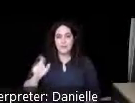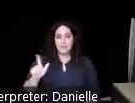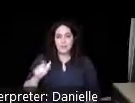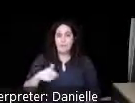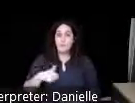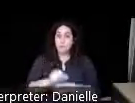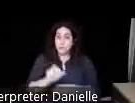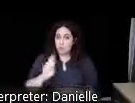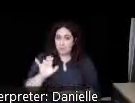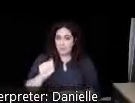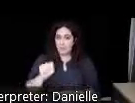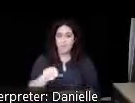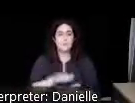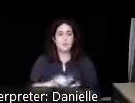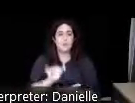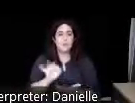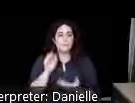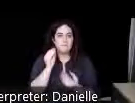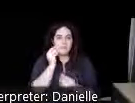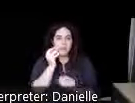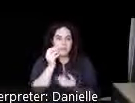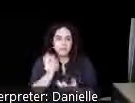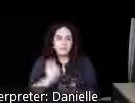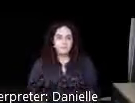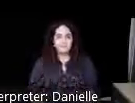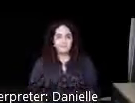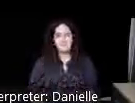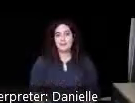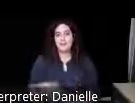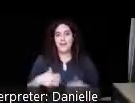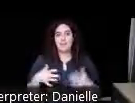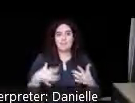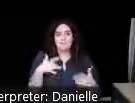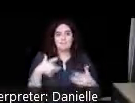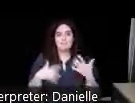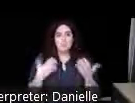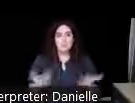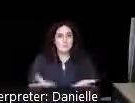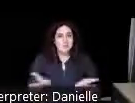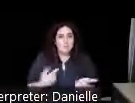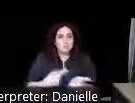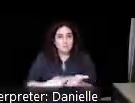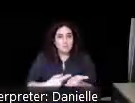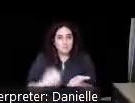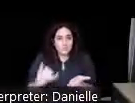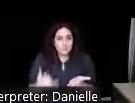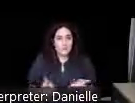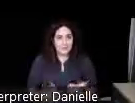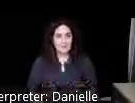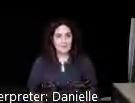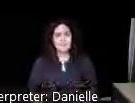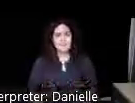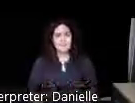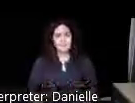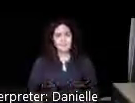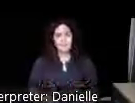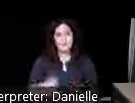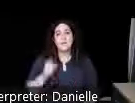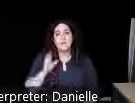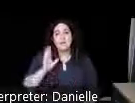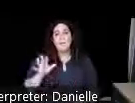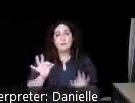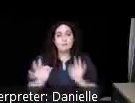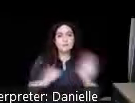of Information at RIT, and I'm pleased to be here today. And I'll be talking about some ideas for how we can make our